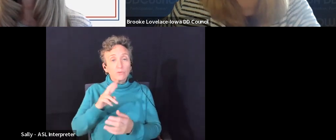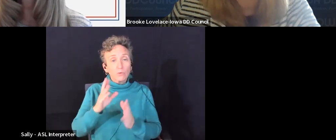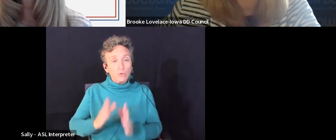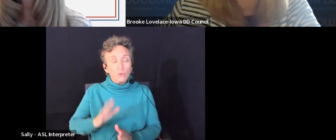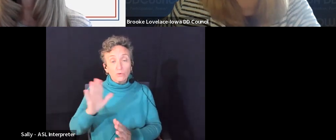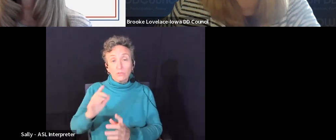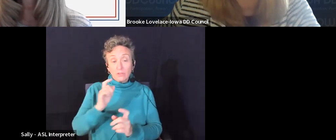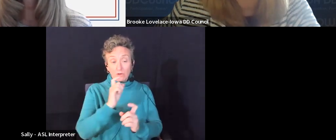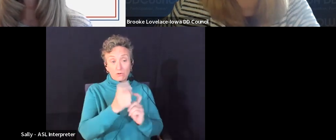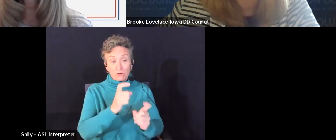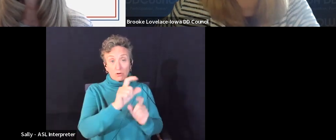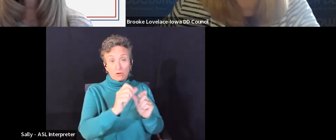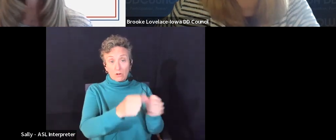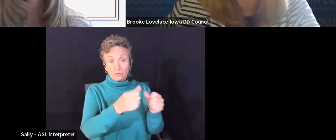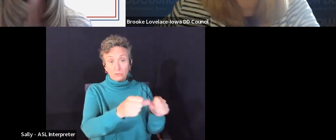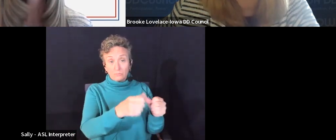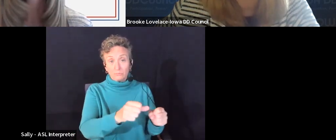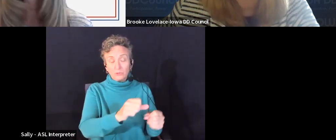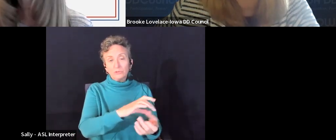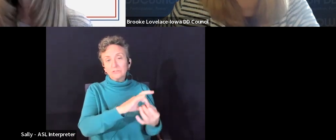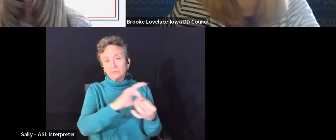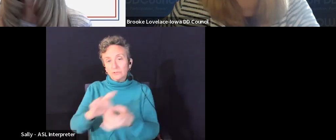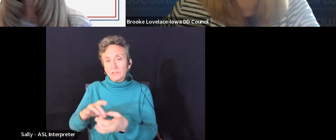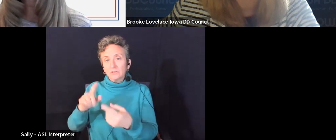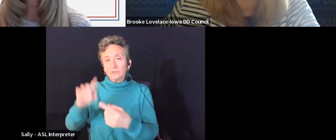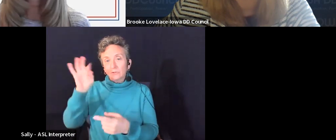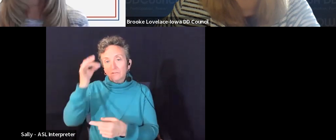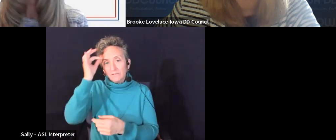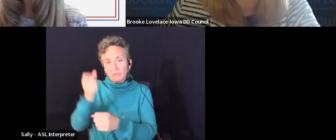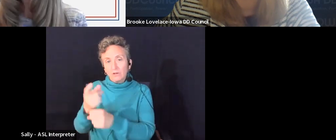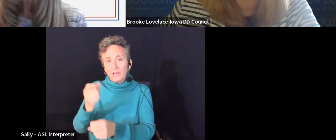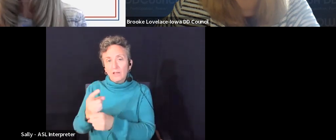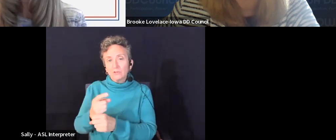the federal annual contribution limit.